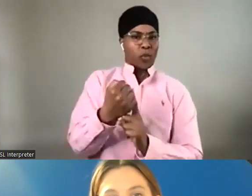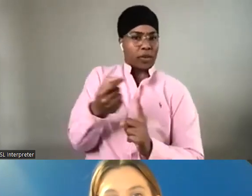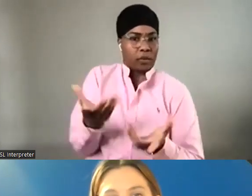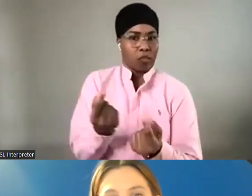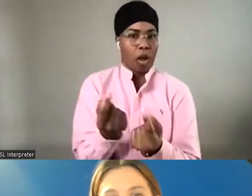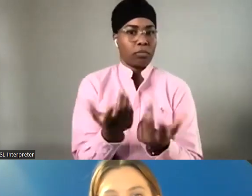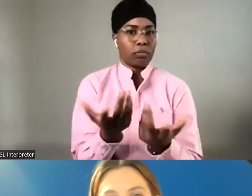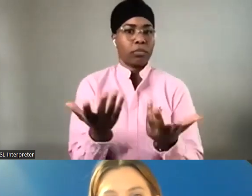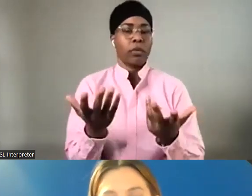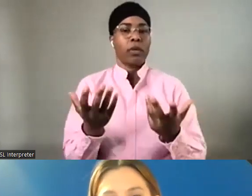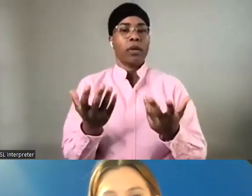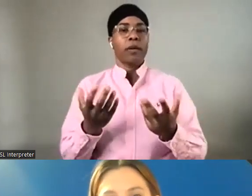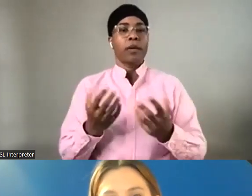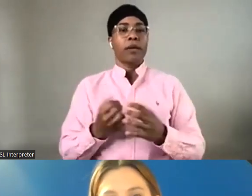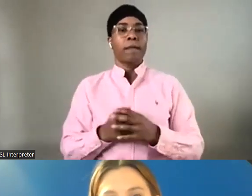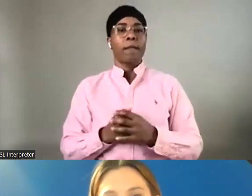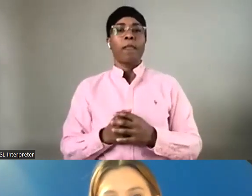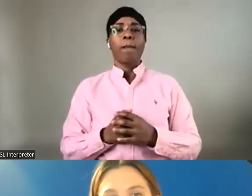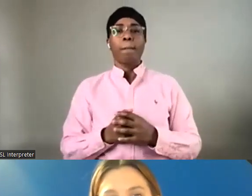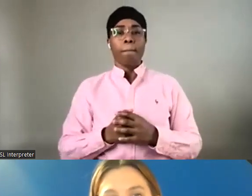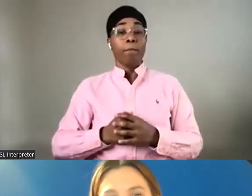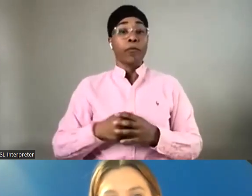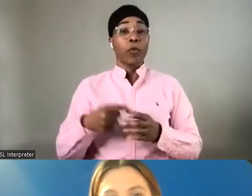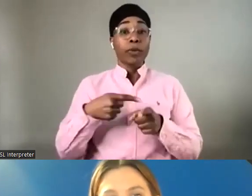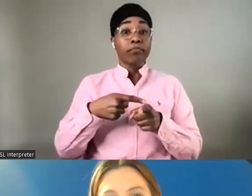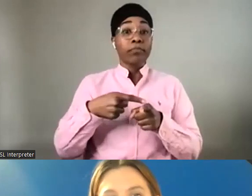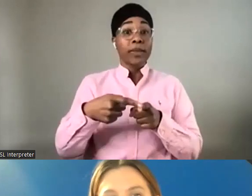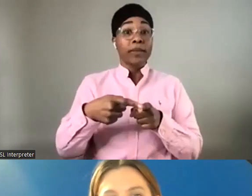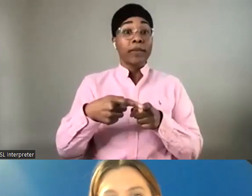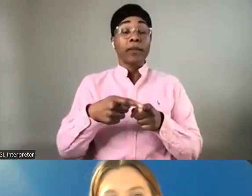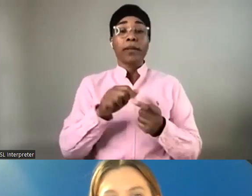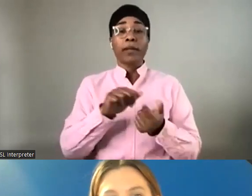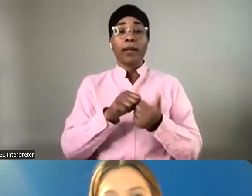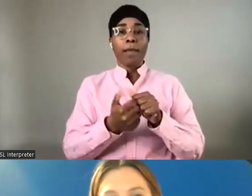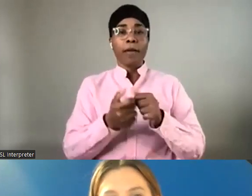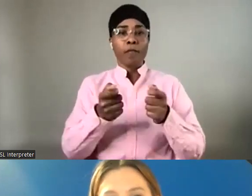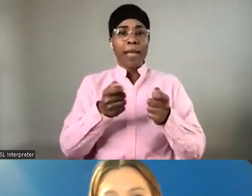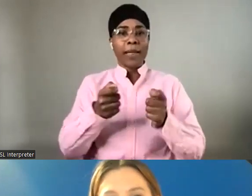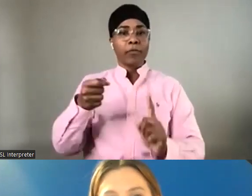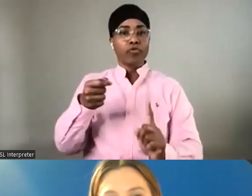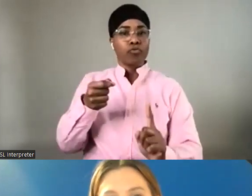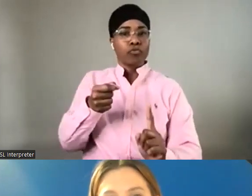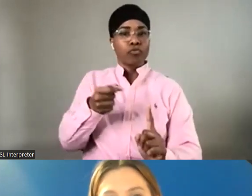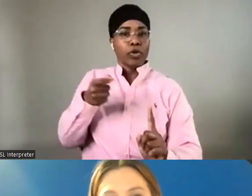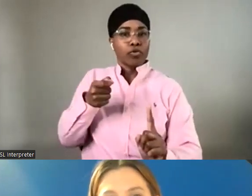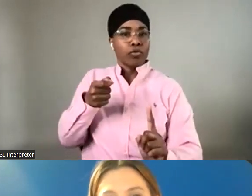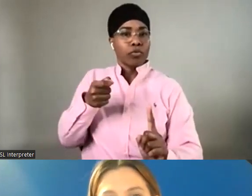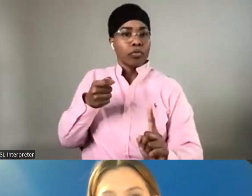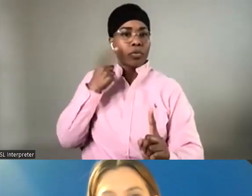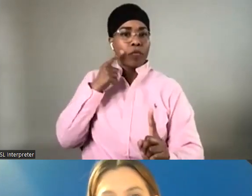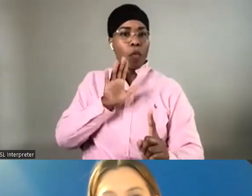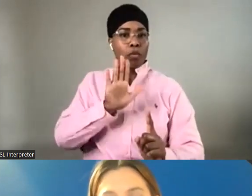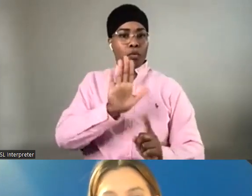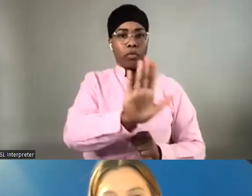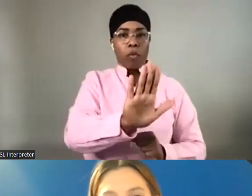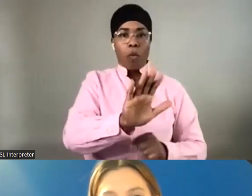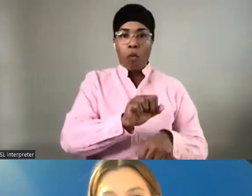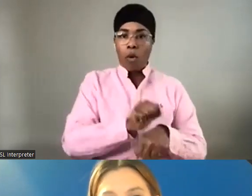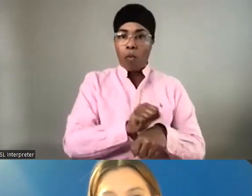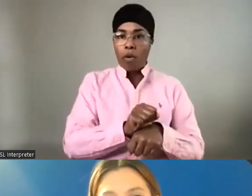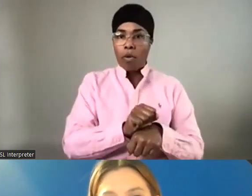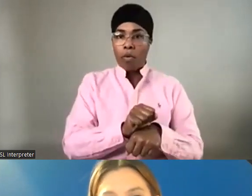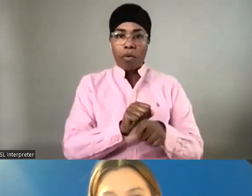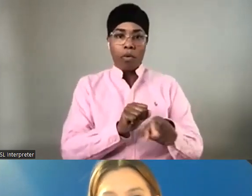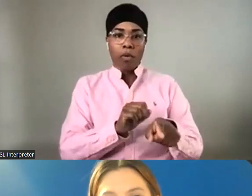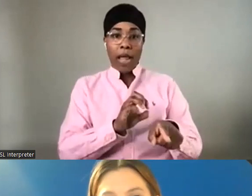asked, okay, what are specific adaptive management triggers for your work? And Eric, if you wouldn't mind talking about that first,